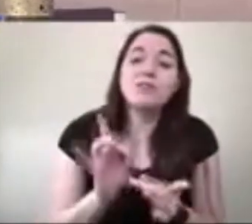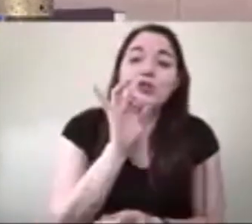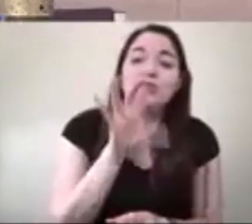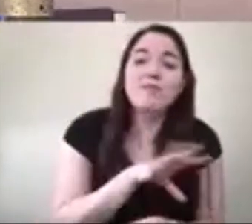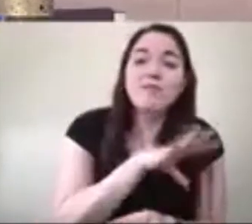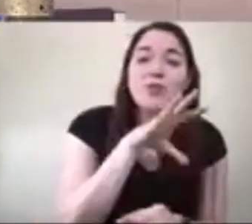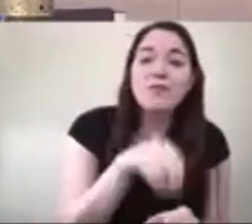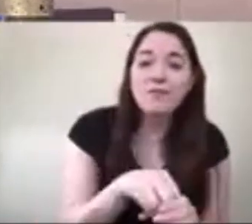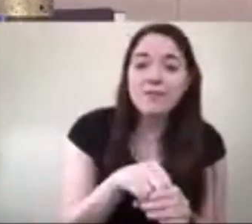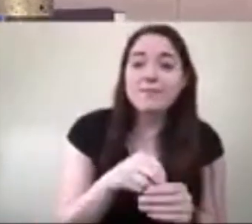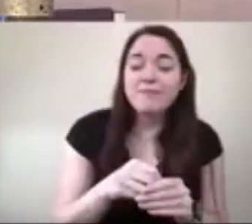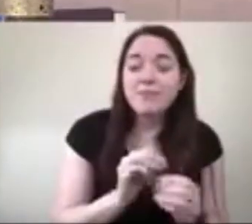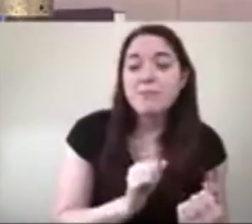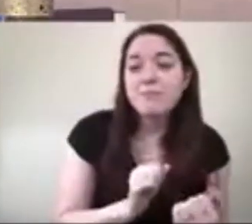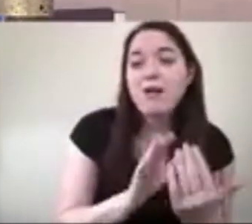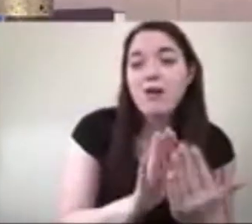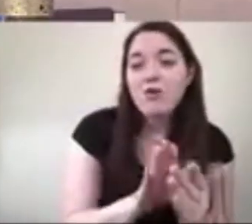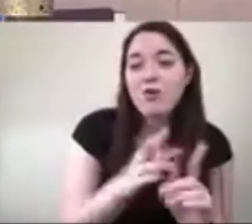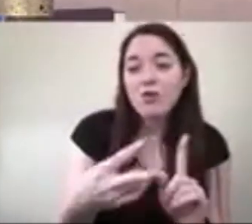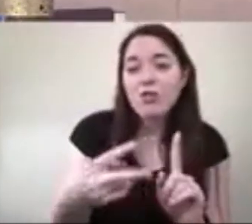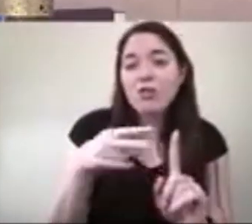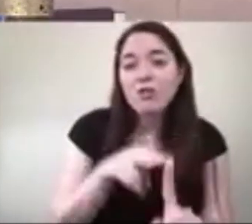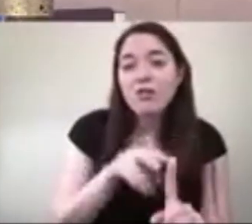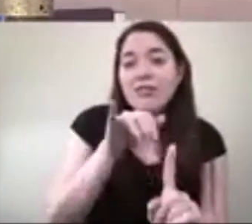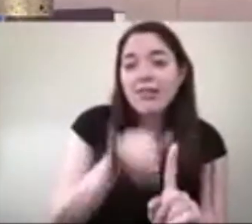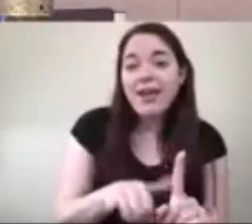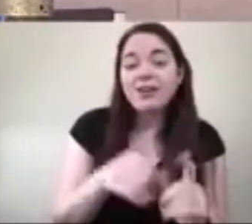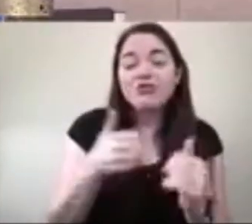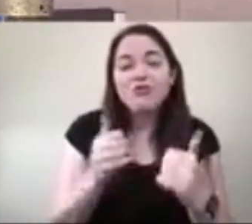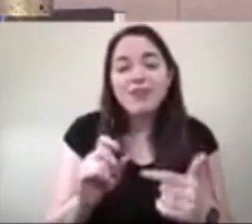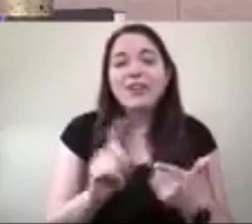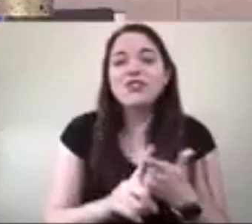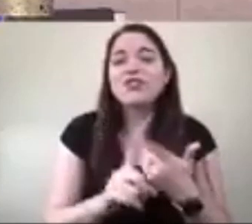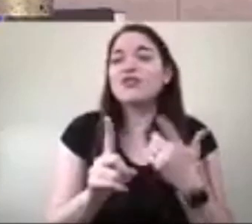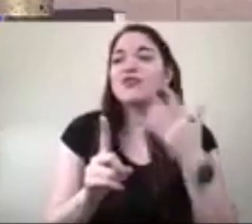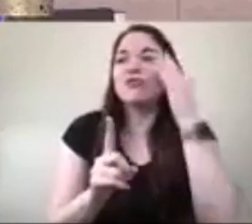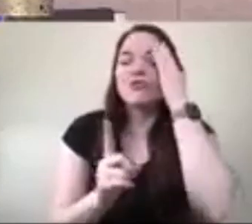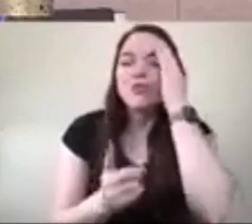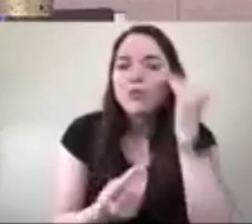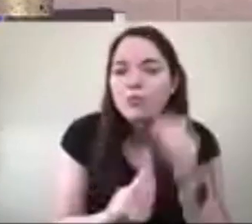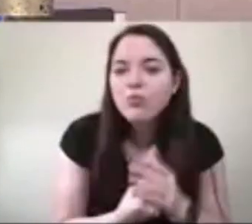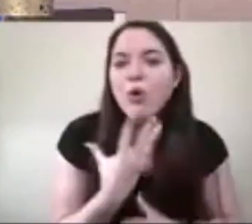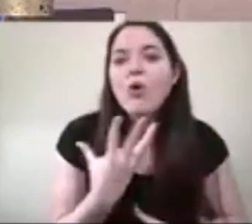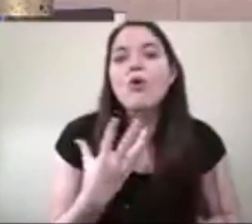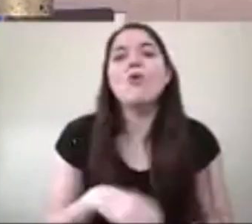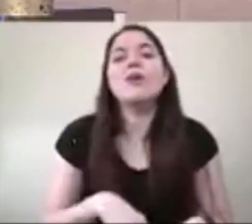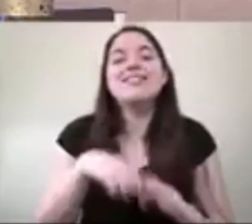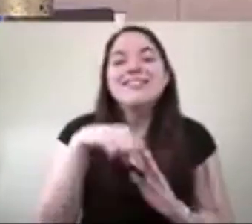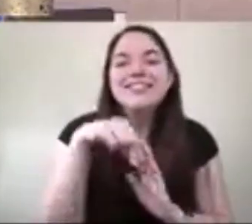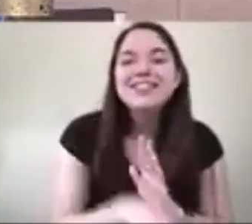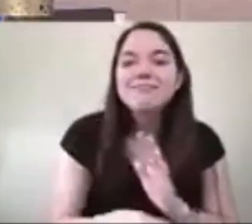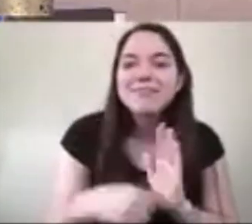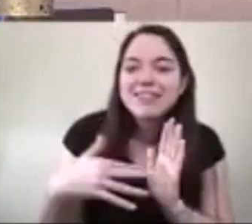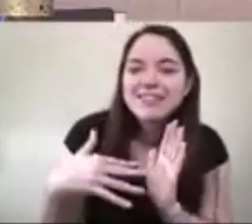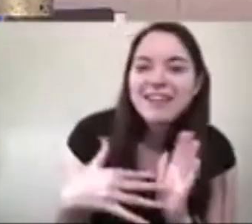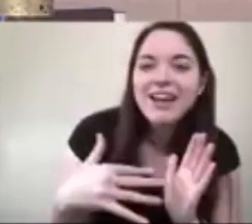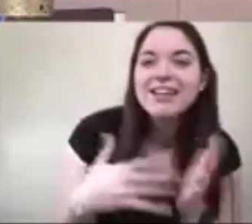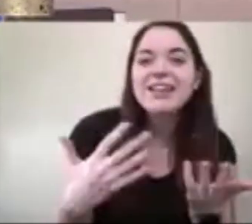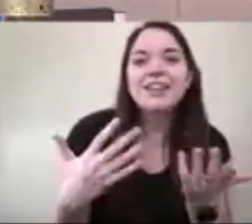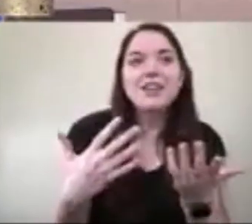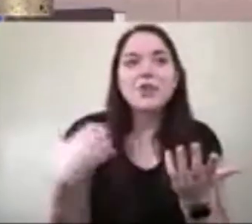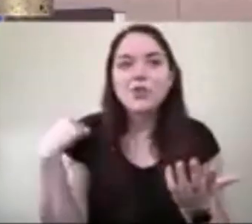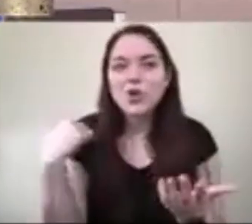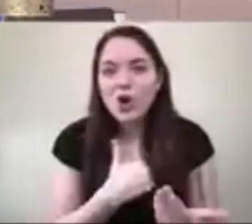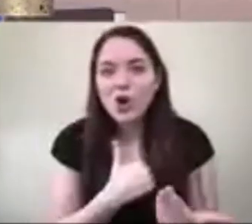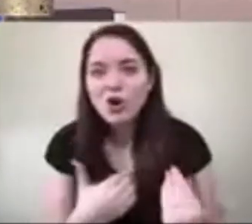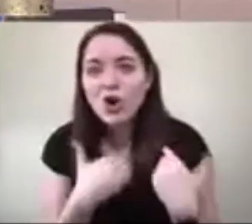including maturing and mobilizing. And this maturing, this growing, this deep study is an important part of what we're called to do. There are deep needs